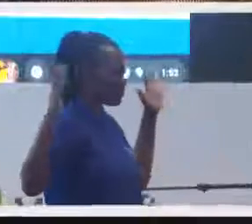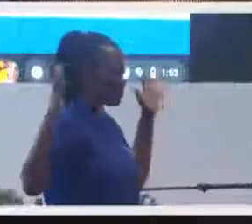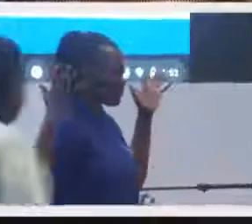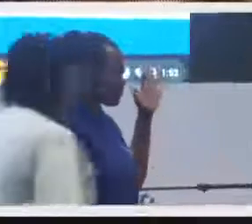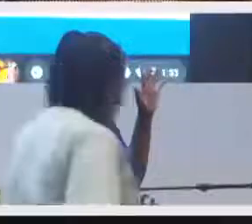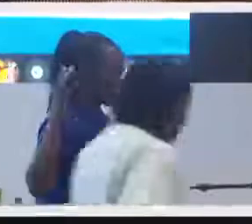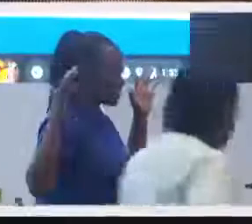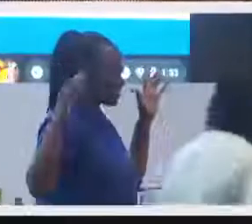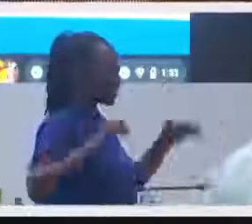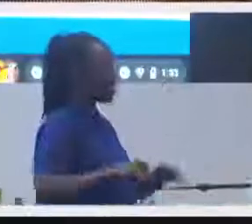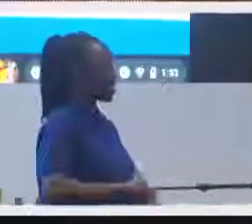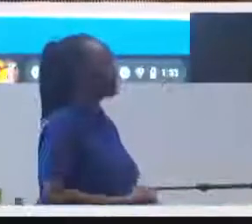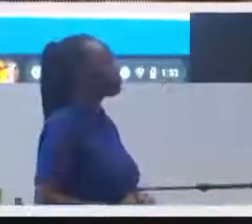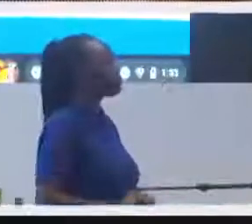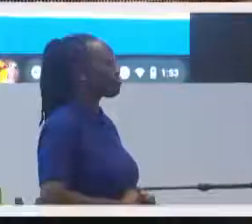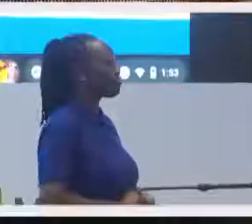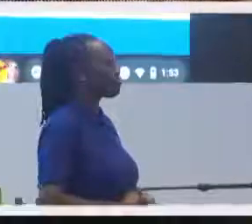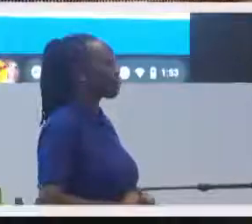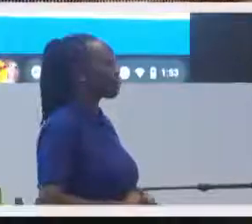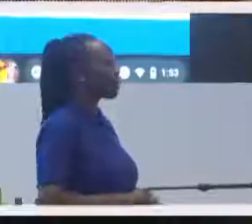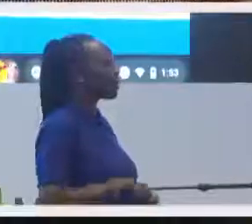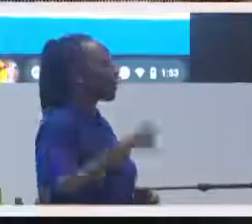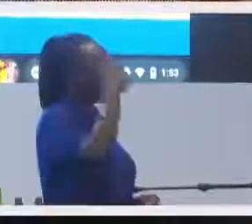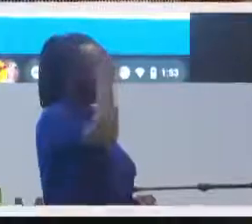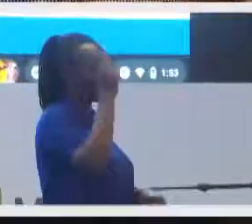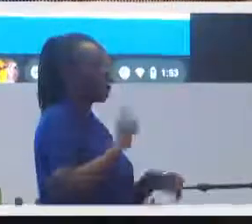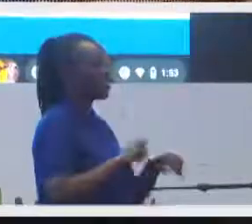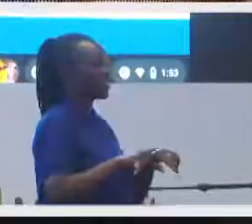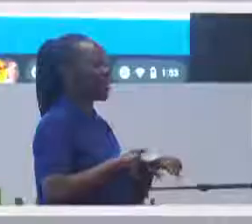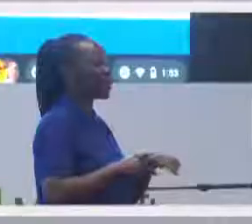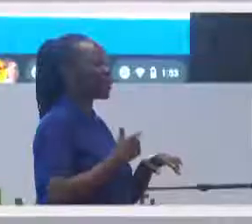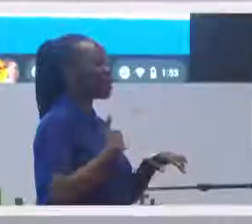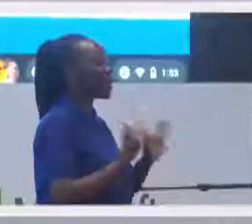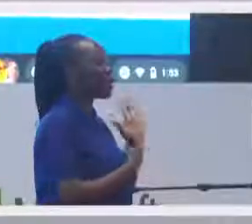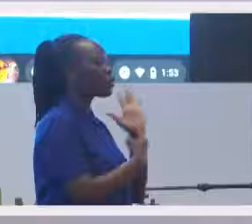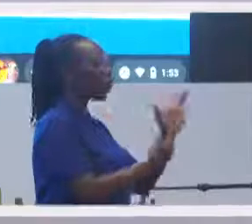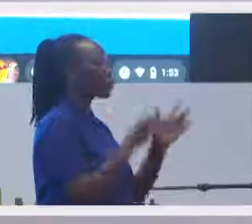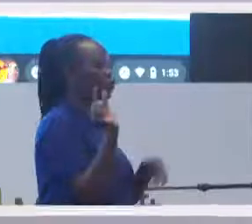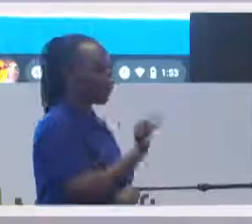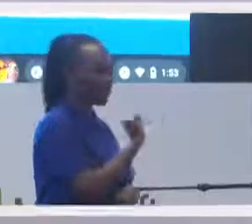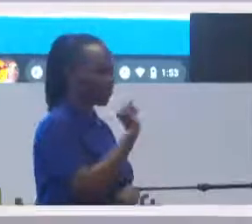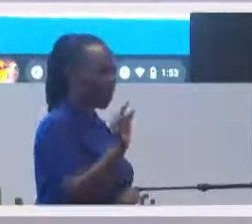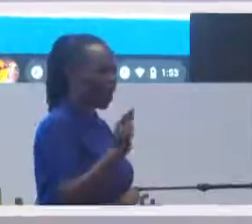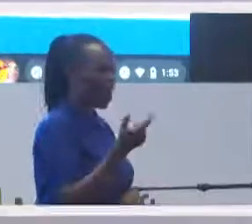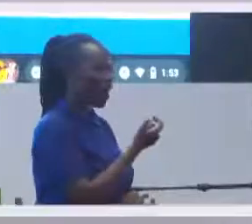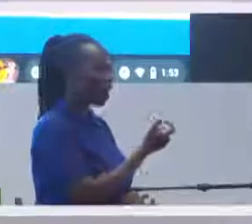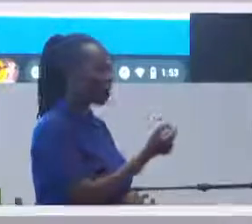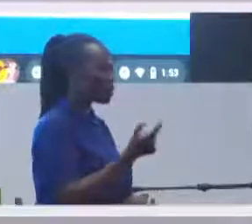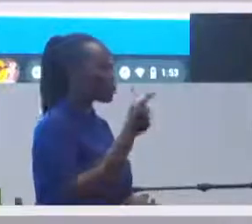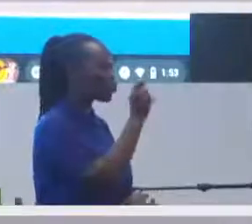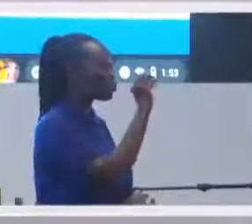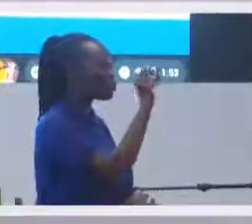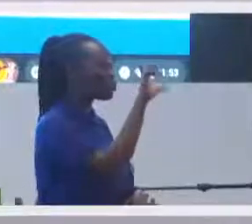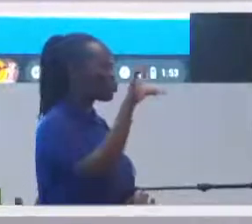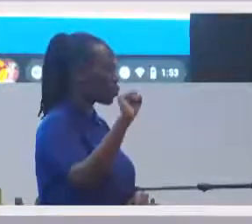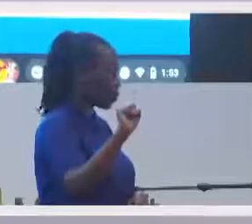anyway, for the sake of time, I just showed really briefly a few tools, but